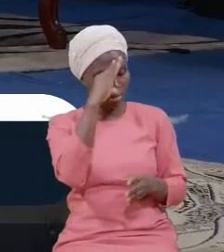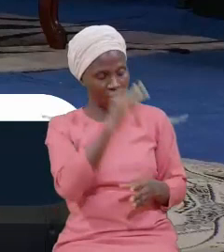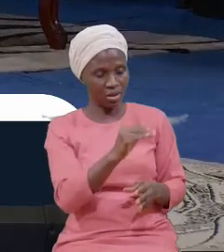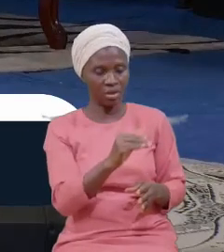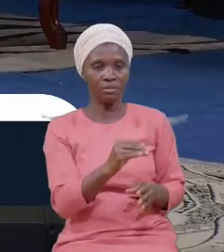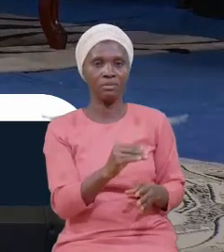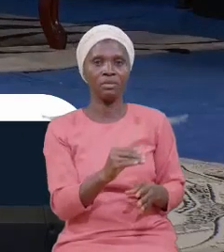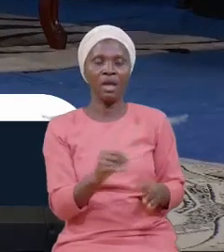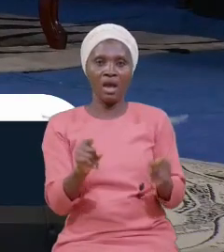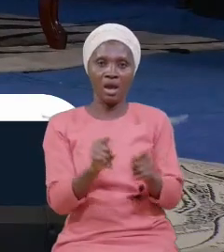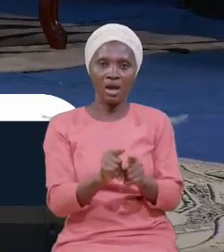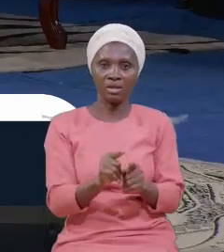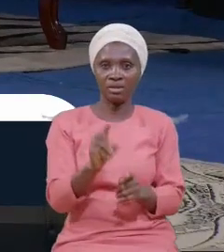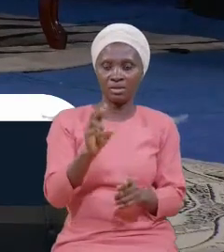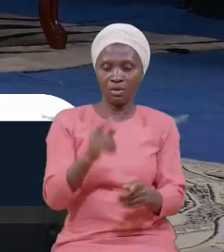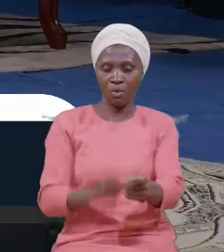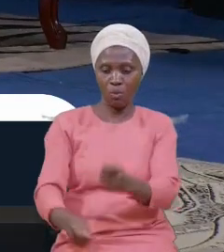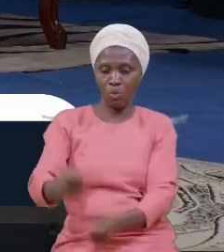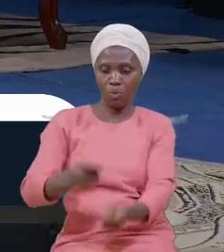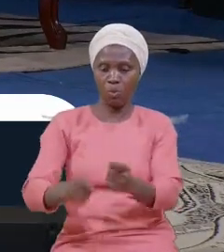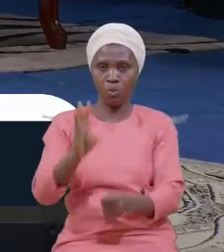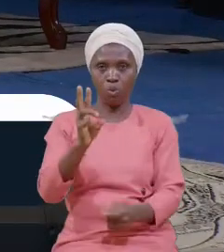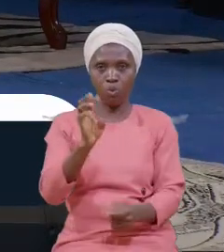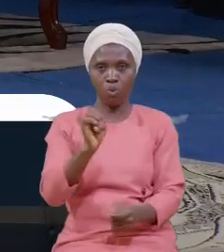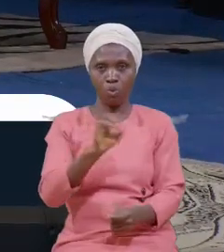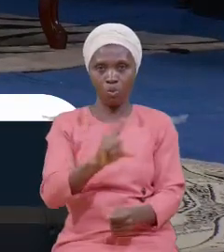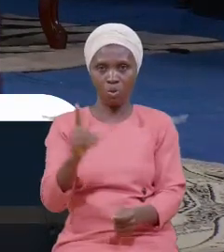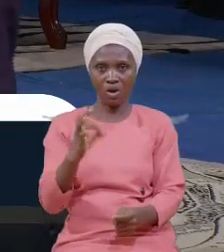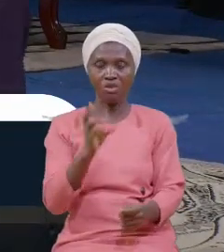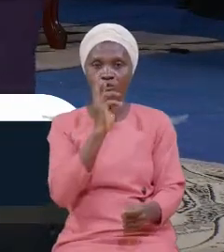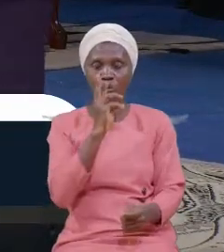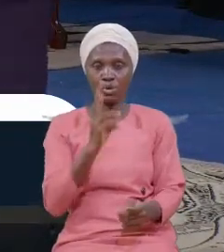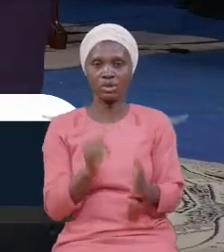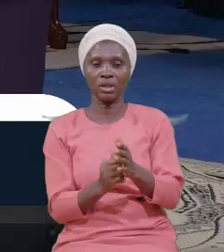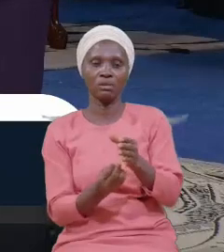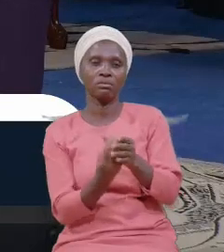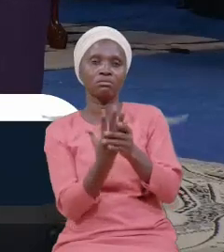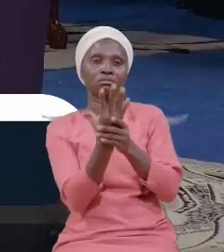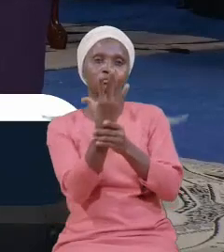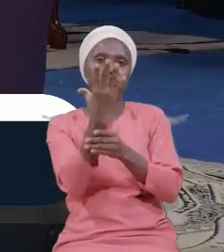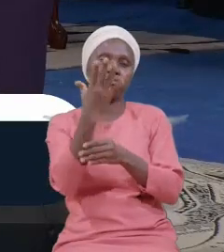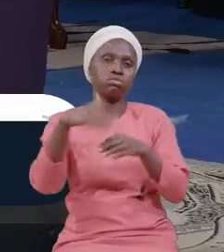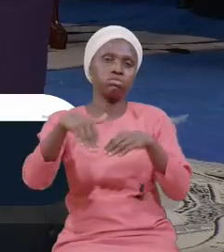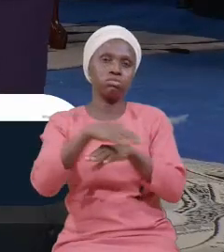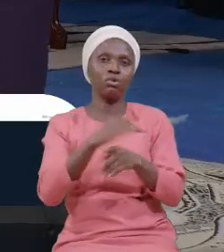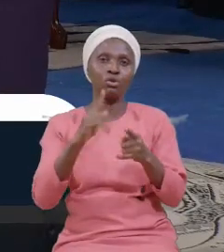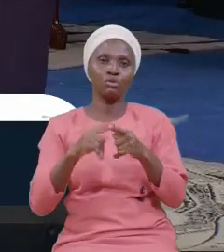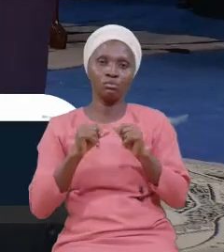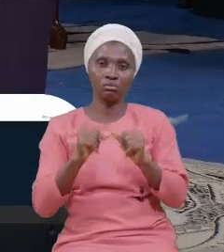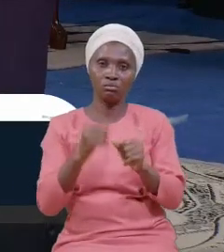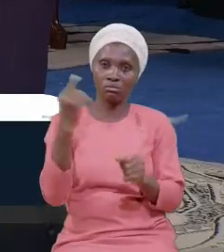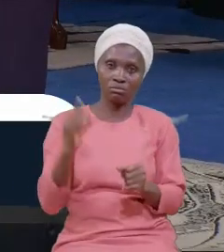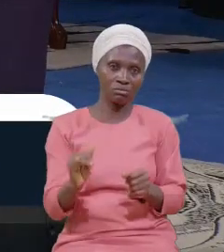water springing up into everlasting life. As we receive him